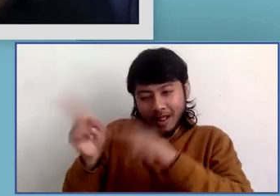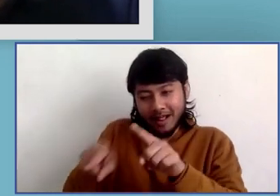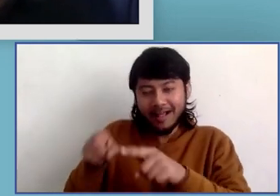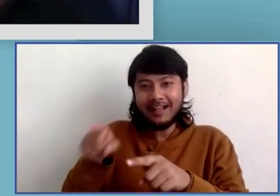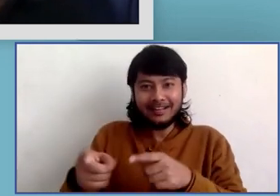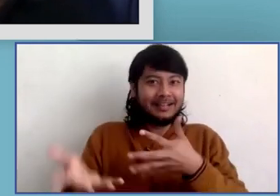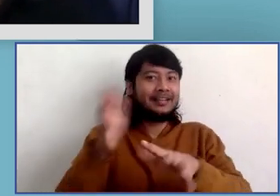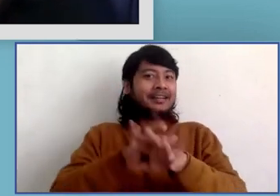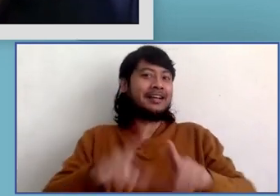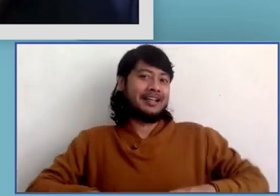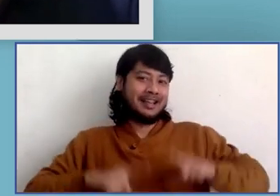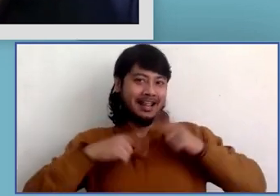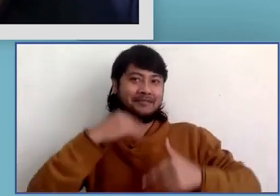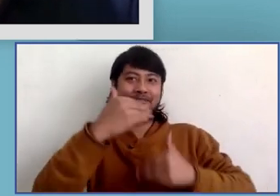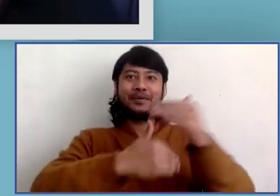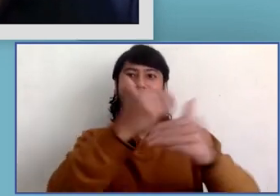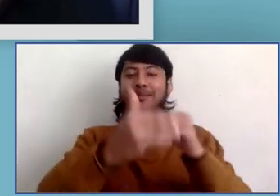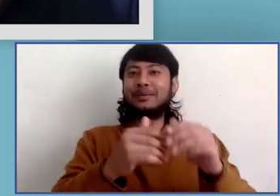Besides that,